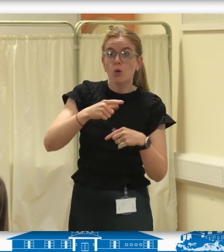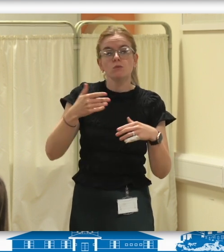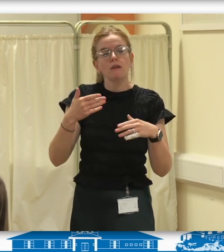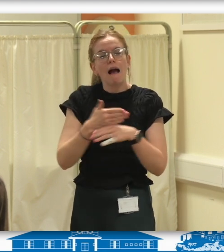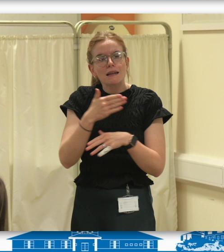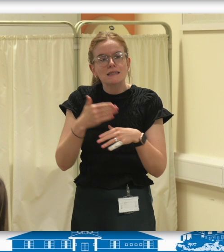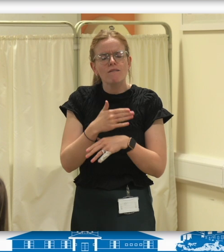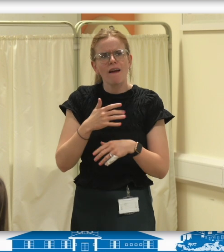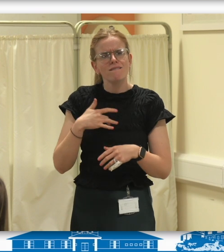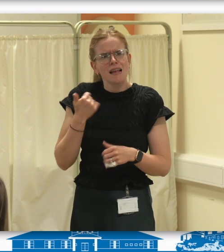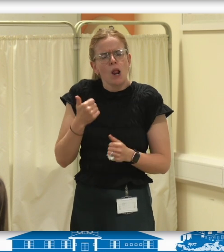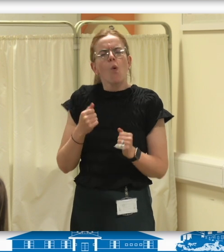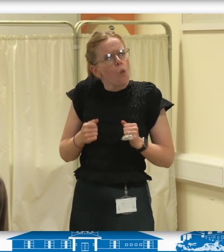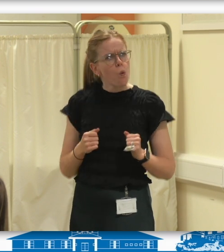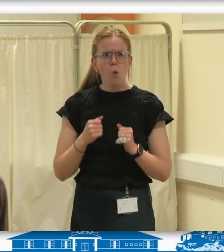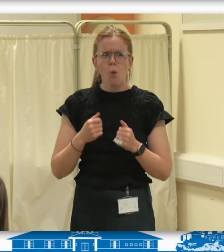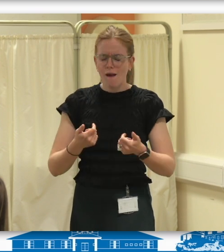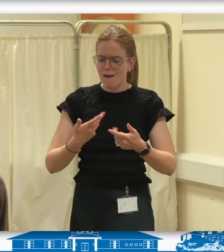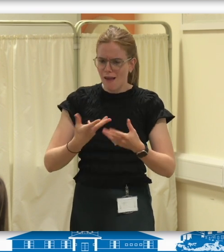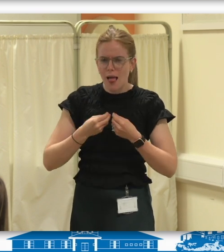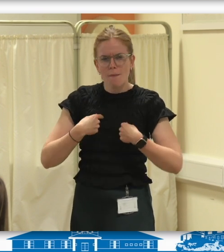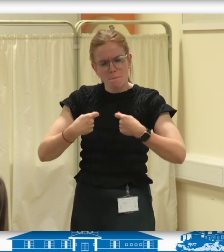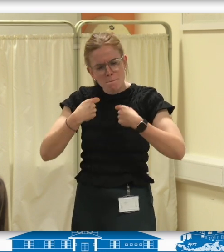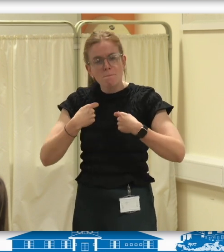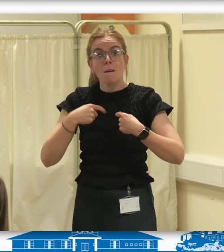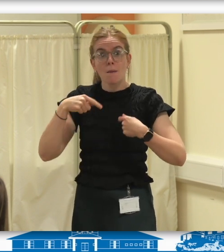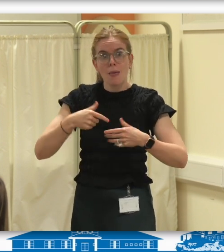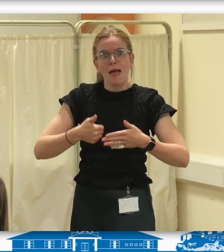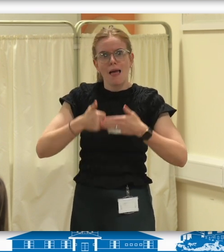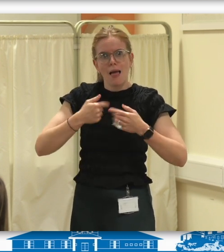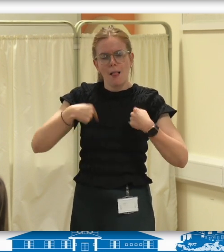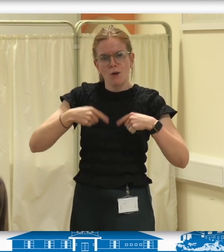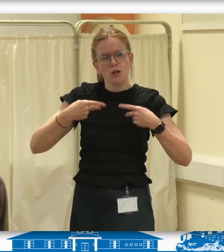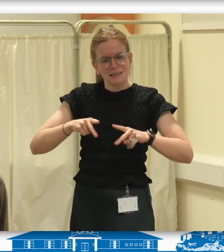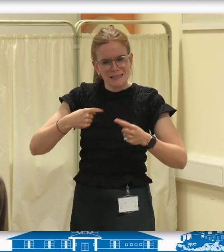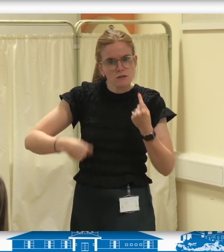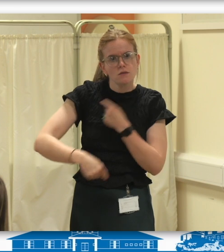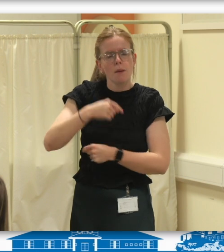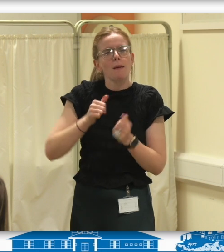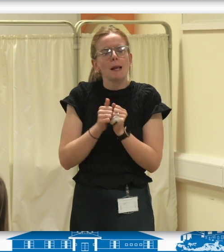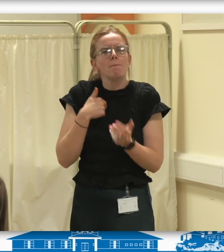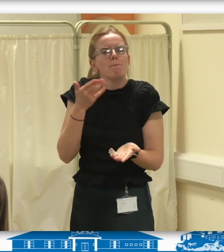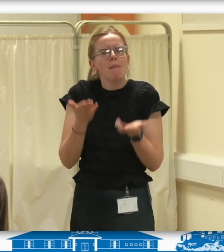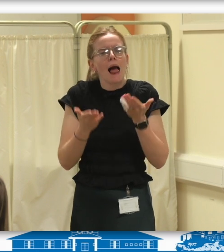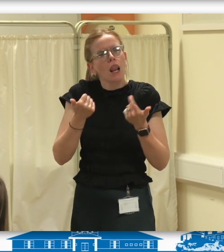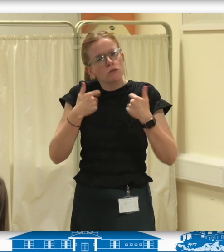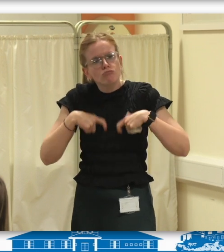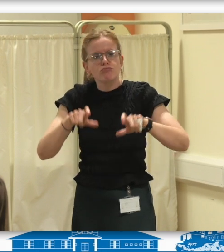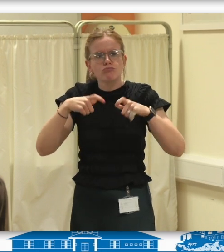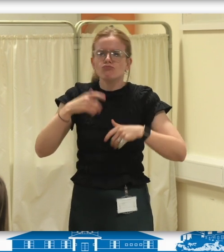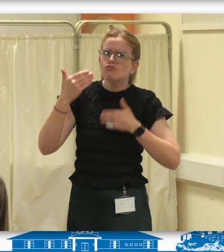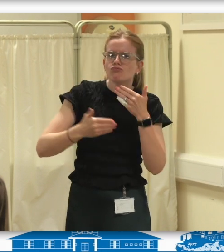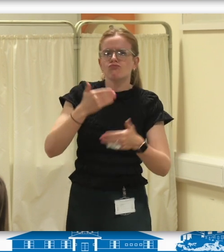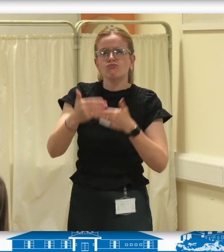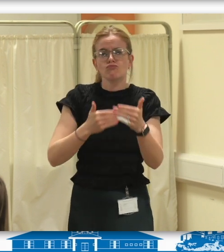are often the very ones that promote the parasympathetic nervous system and help keep us in balance. So